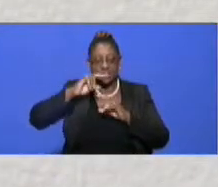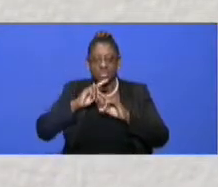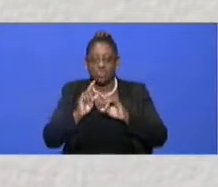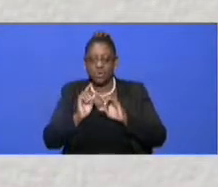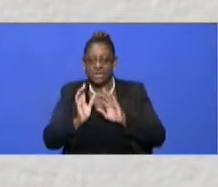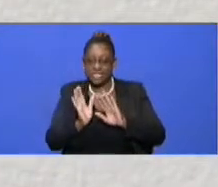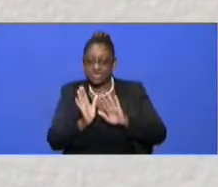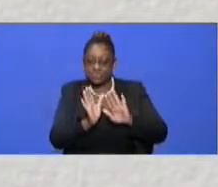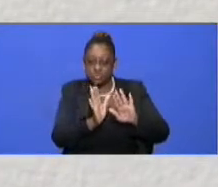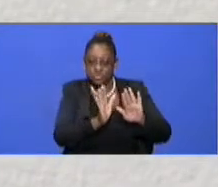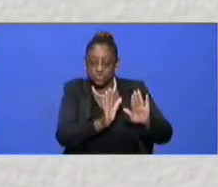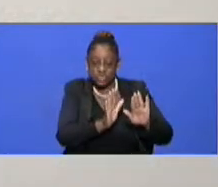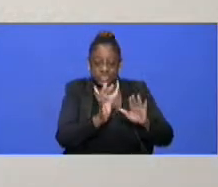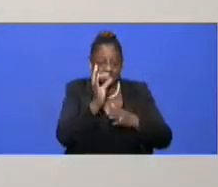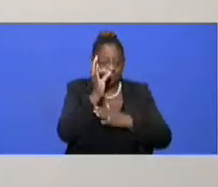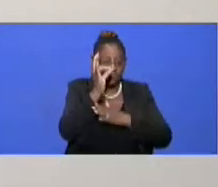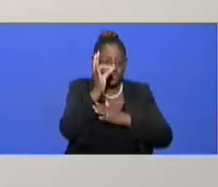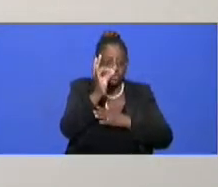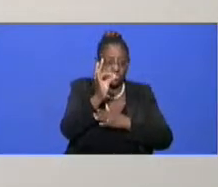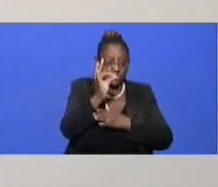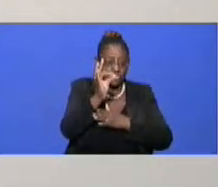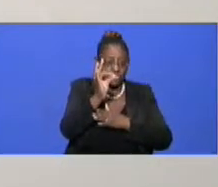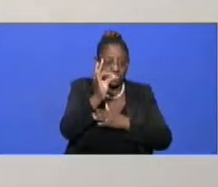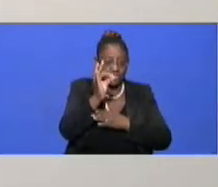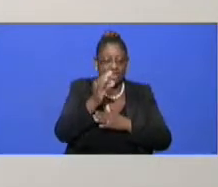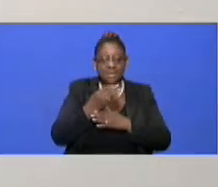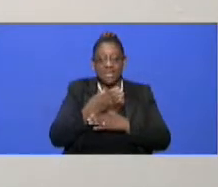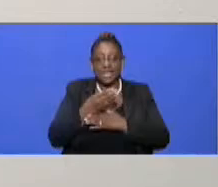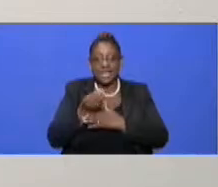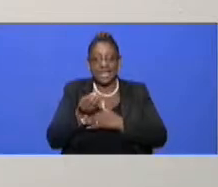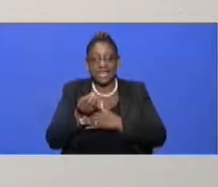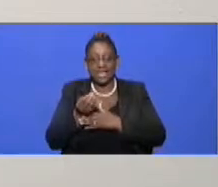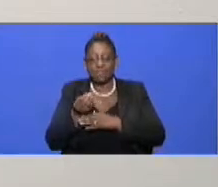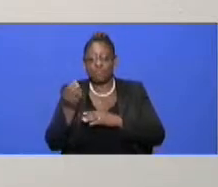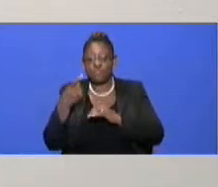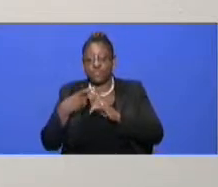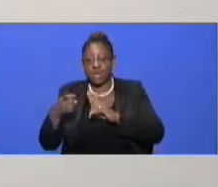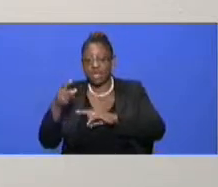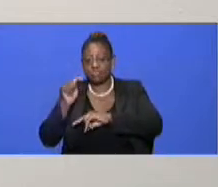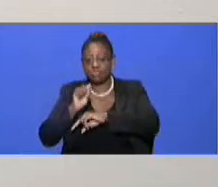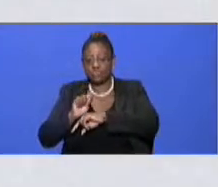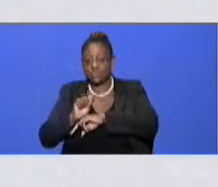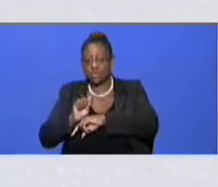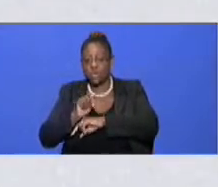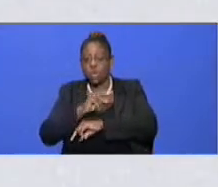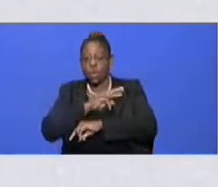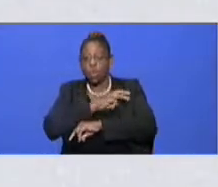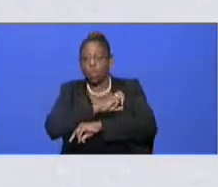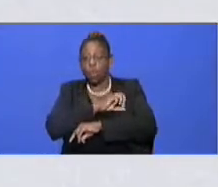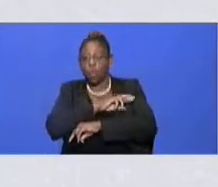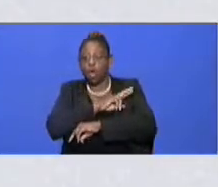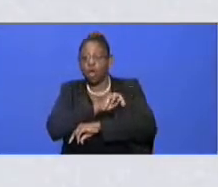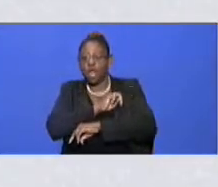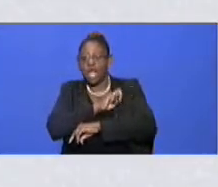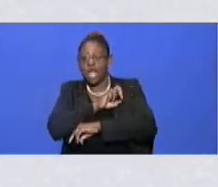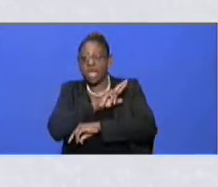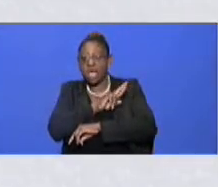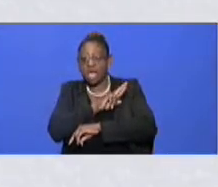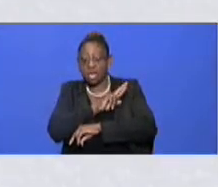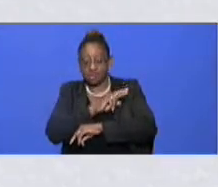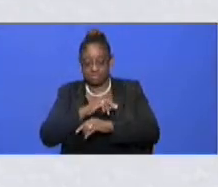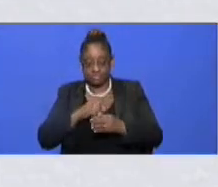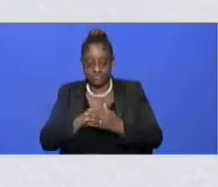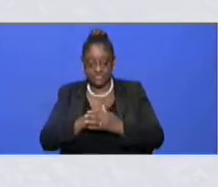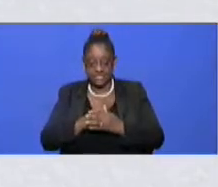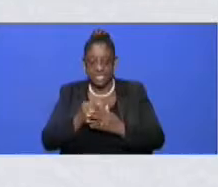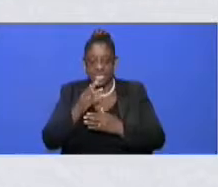envelope of what the future would look like, at least for Trinidadian artist Rodell Warner. He took a unique approach to the theme,